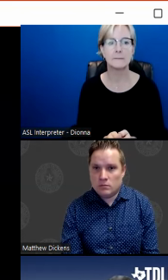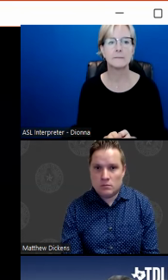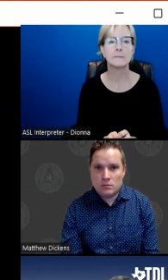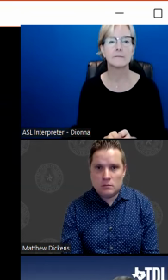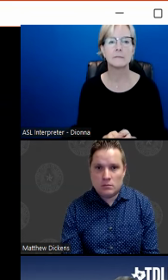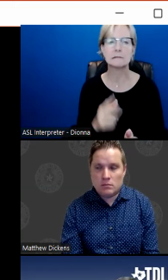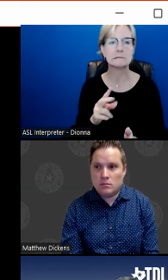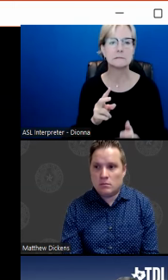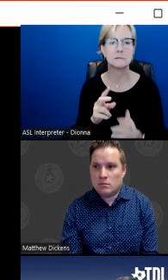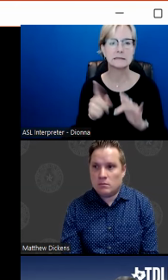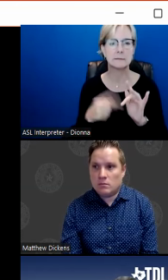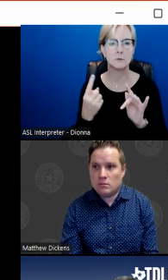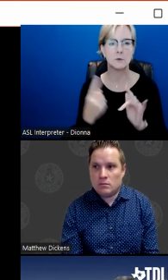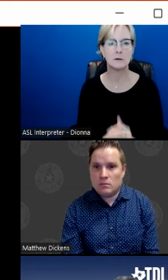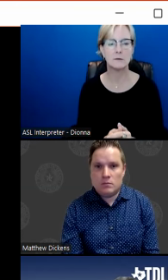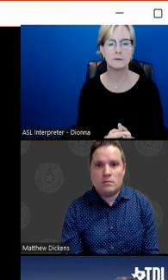Uh-oh, went too far.